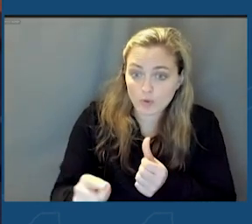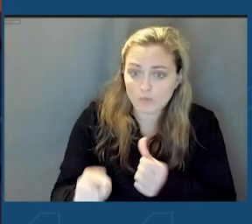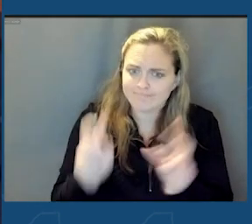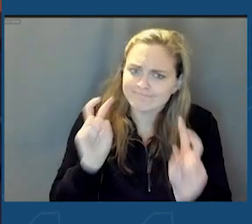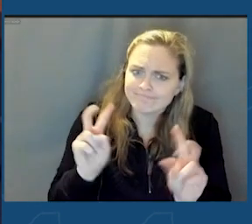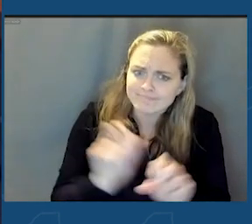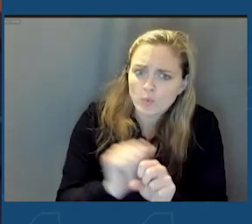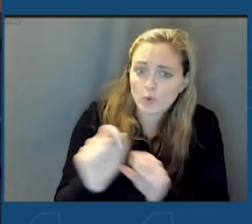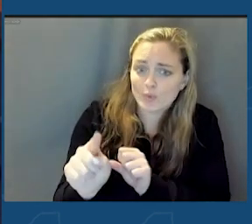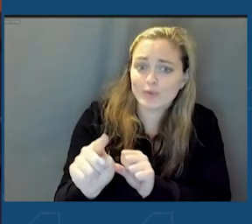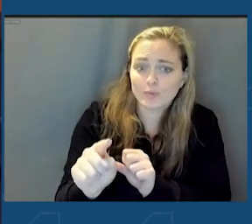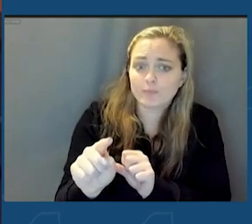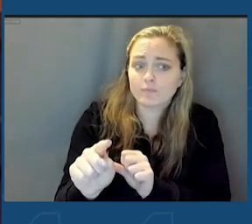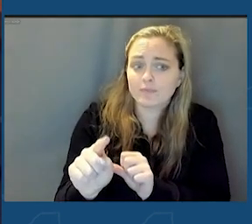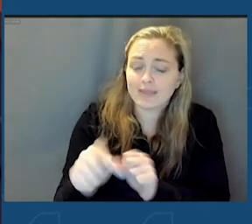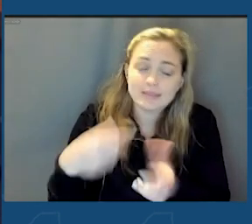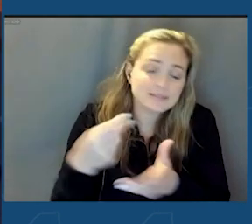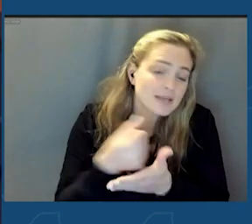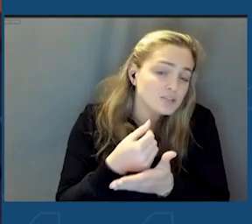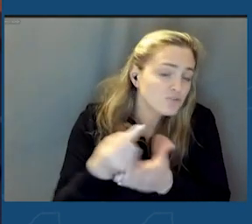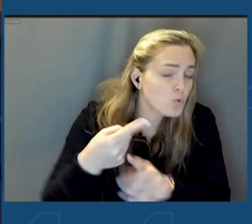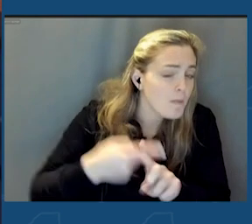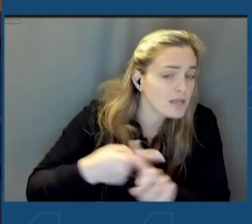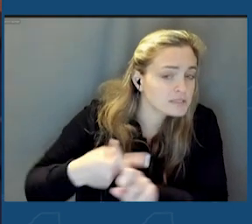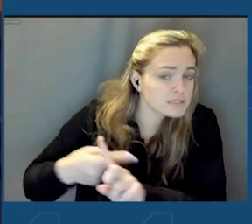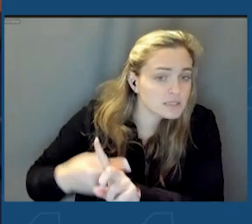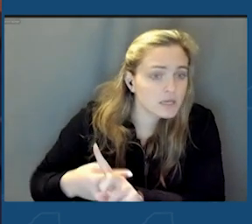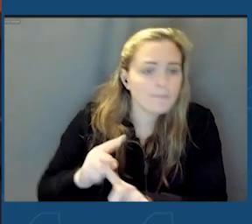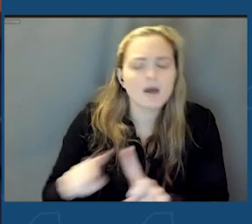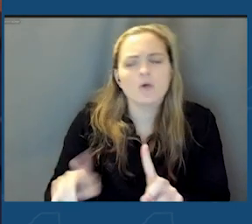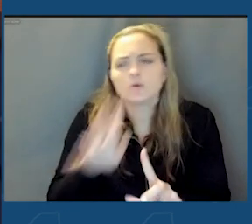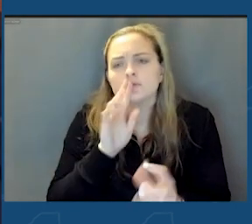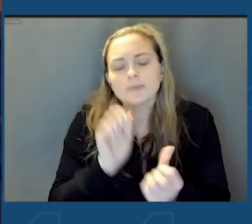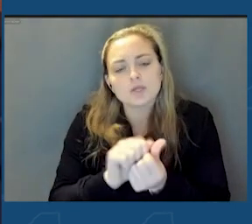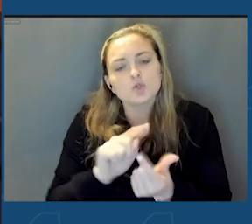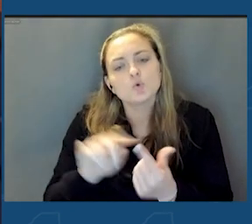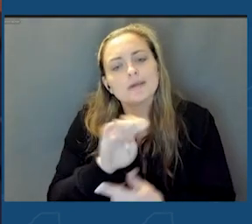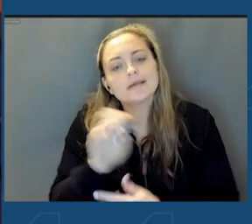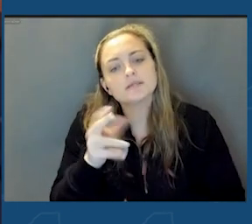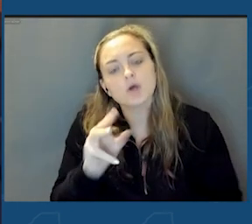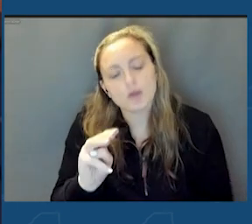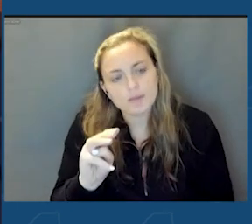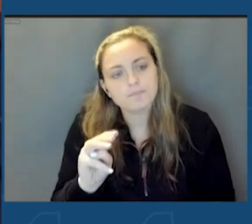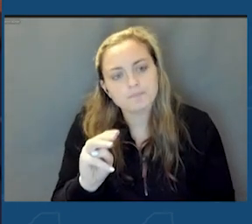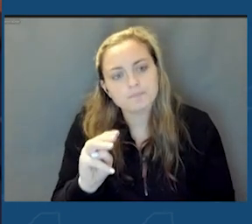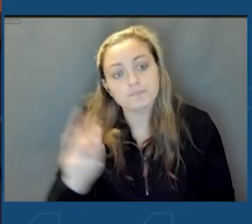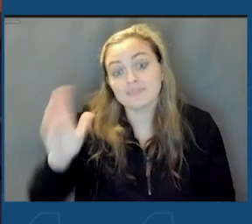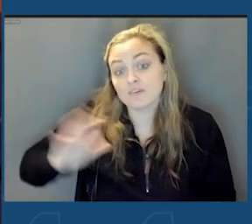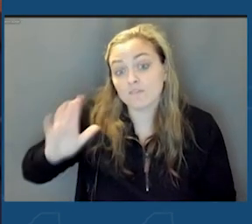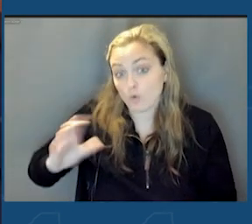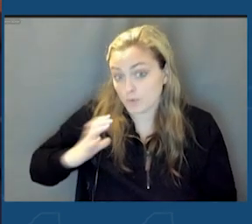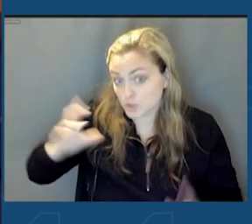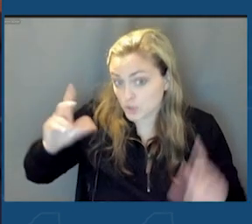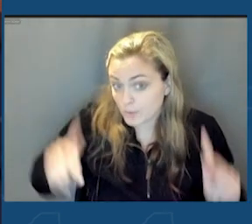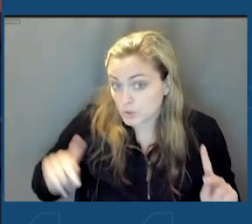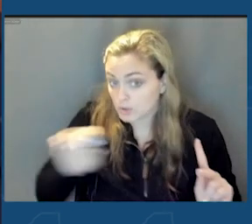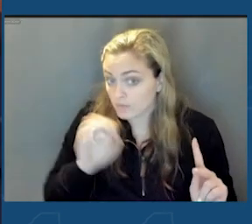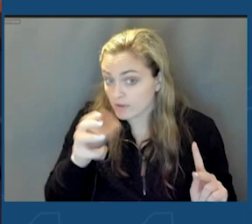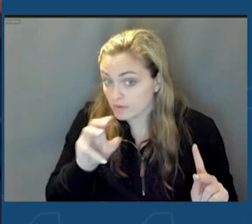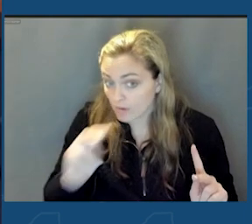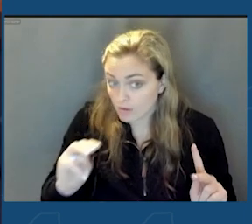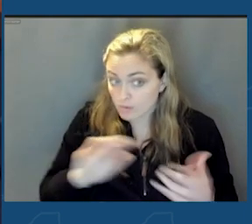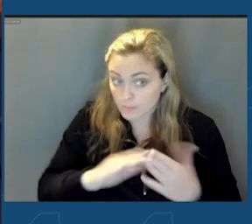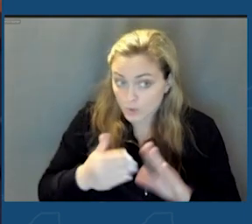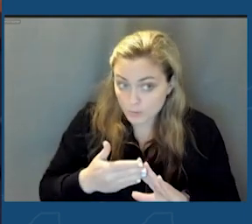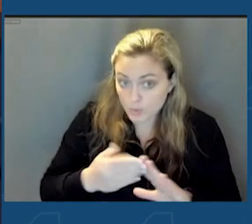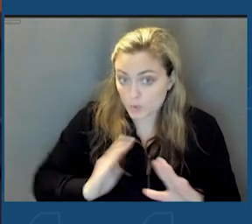working with you in these next couple of months. But I want to speak to East Harlem because as a former chair of East Harlem Community Board